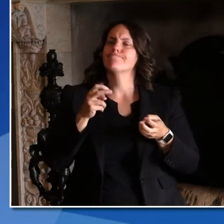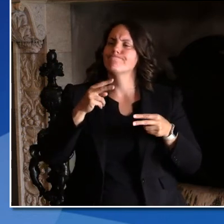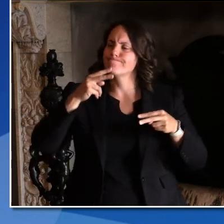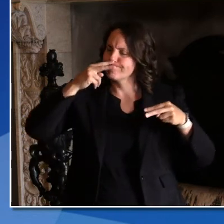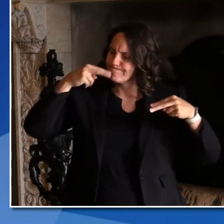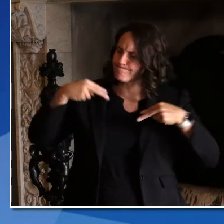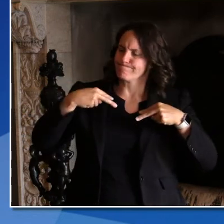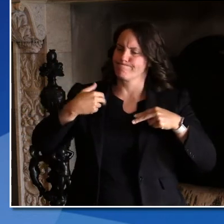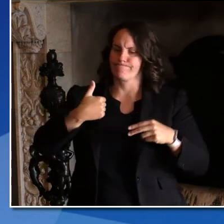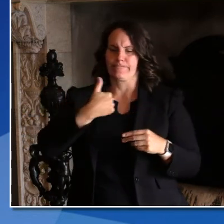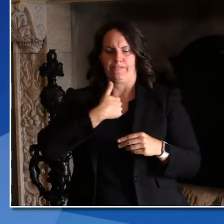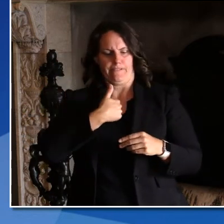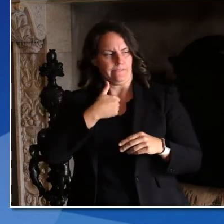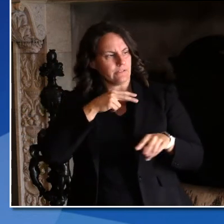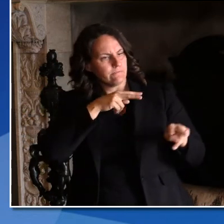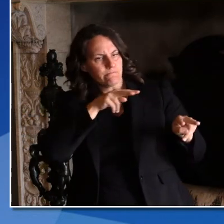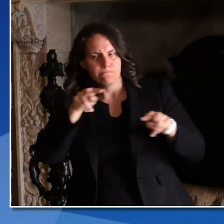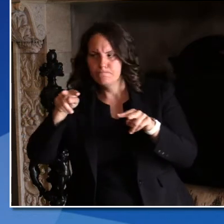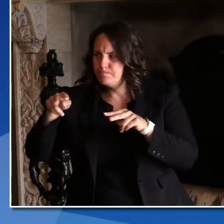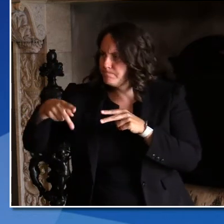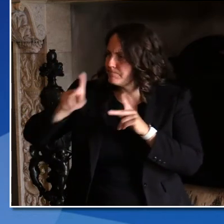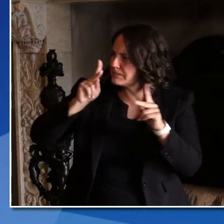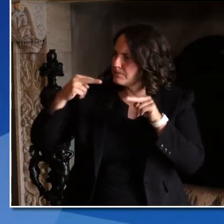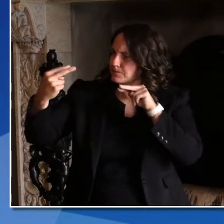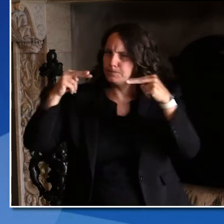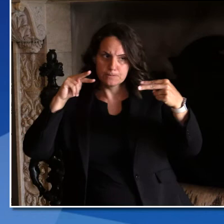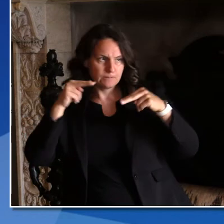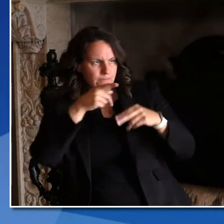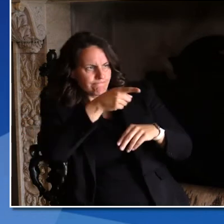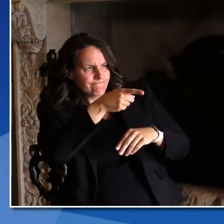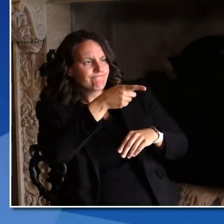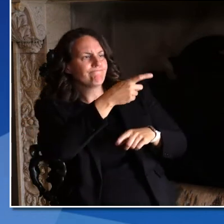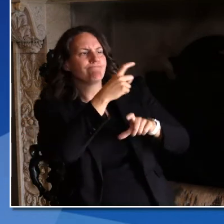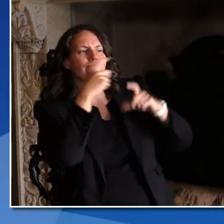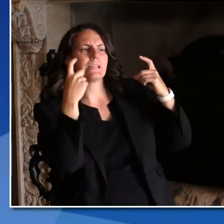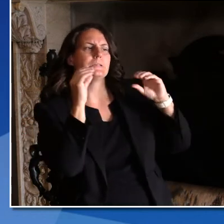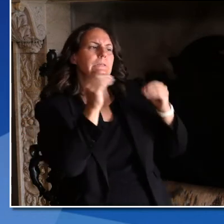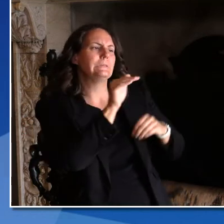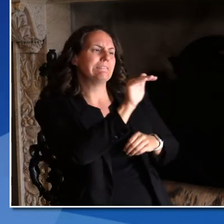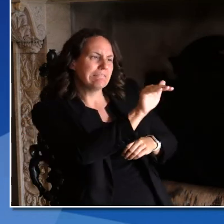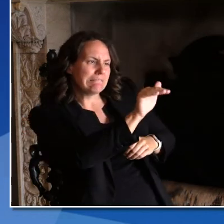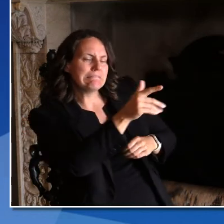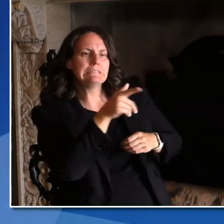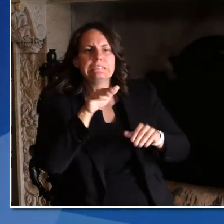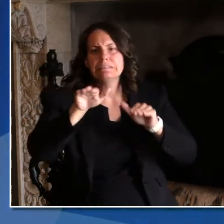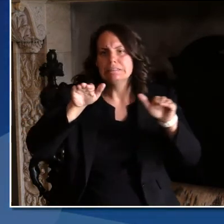handle that, in terms of, monitoring who and who isn't wearing a mask and things like that.